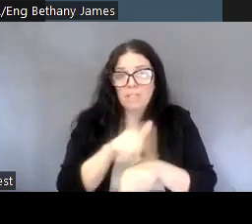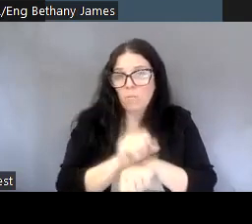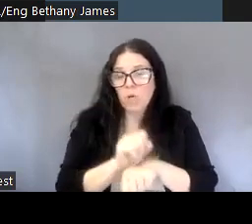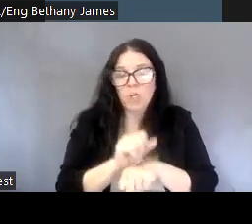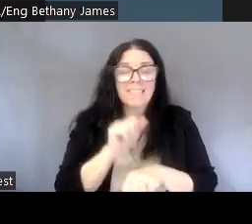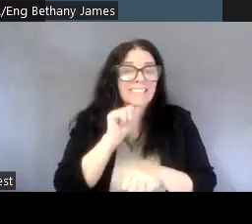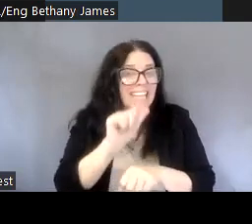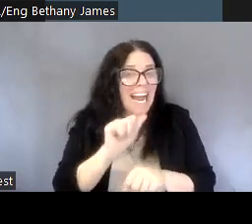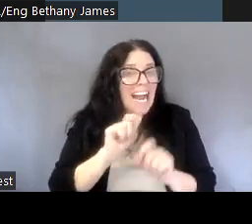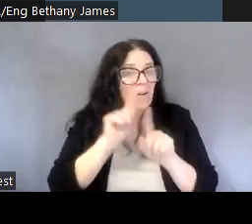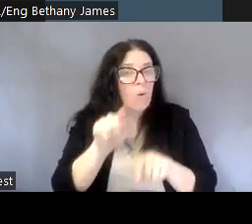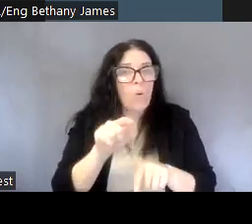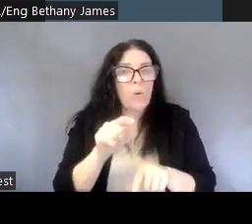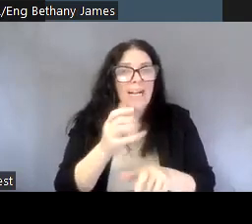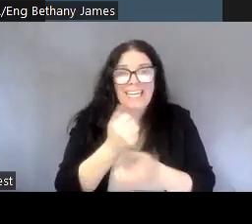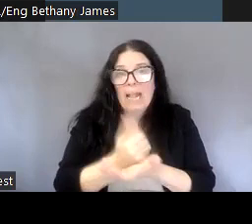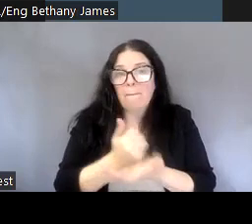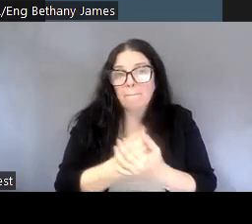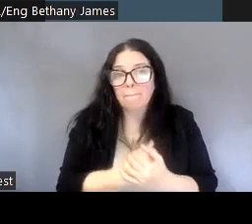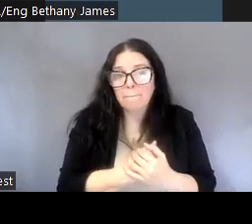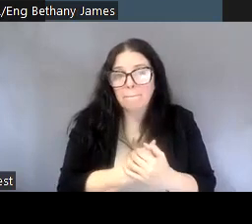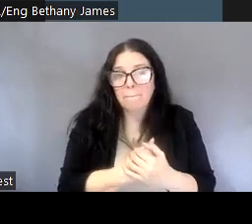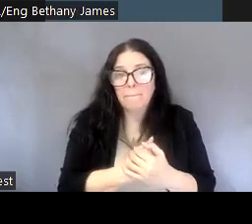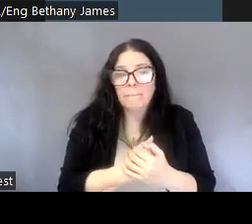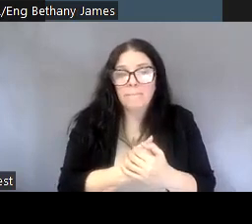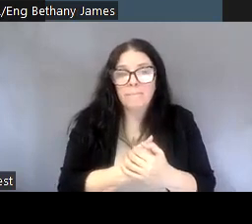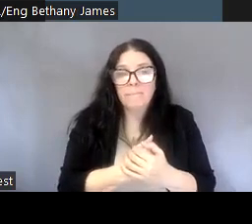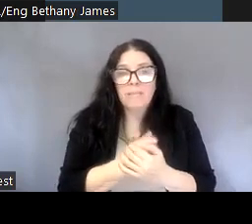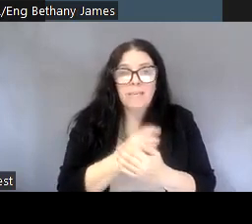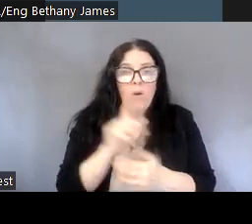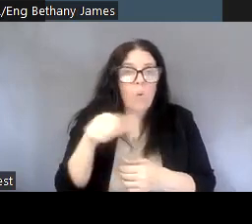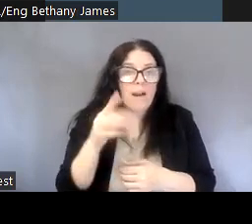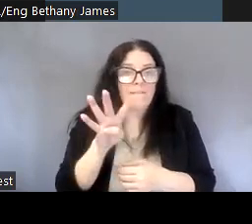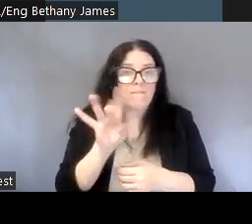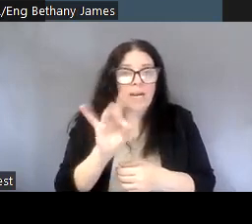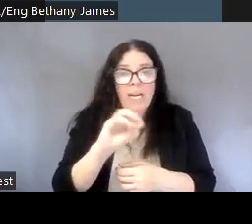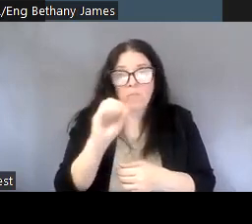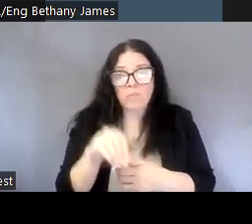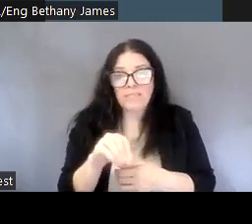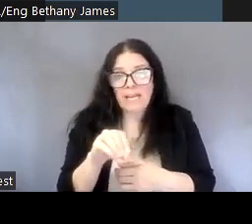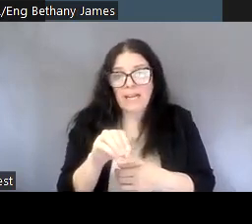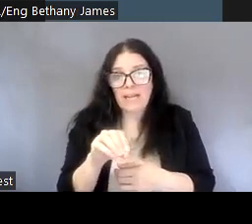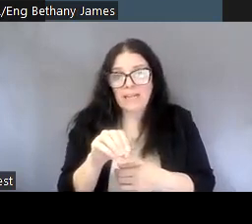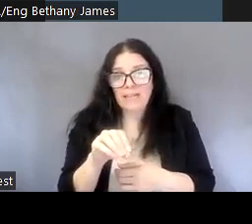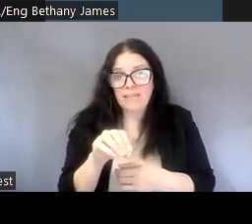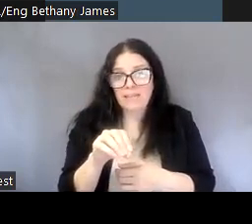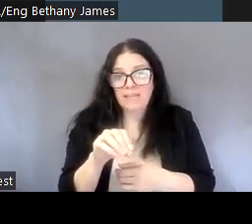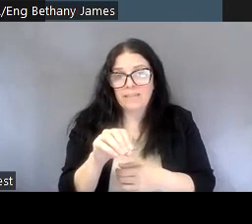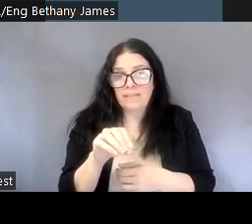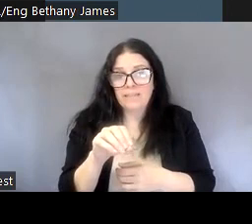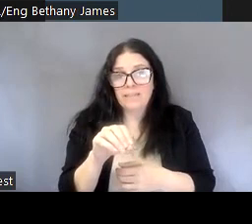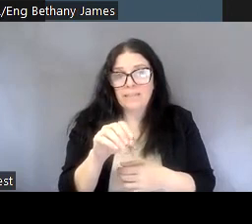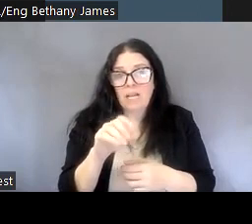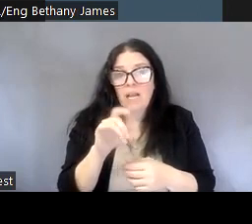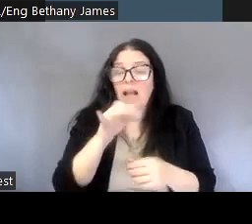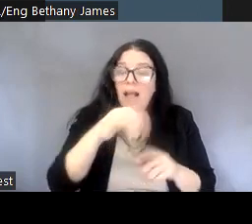Only 48% of employees disclose, when they have issues at work that are mental health. They don't talk about